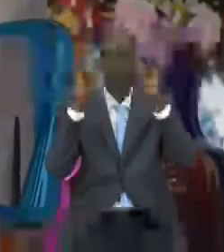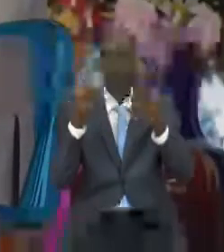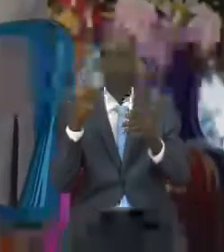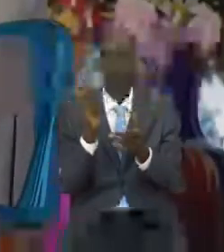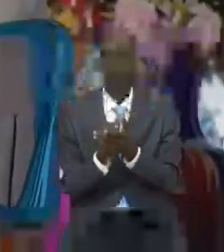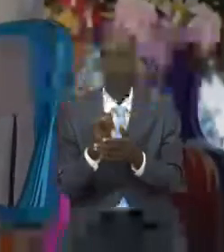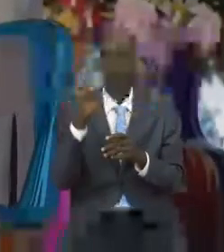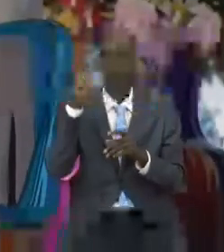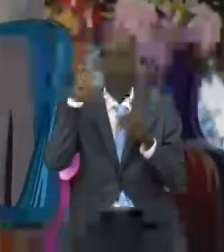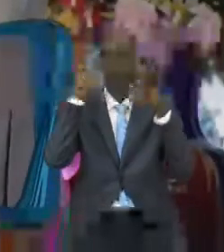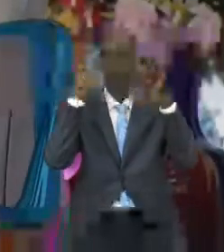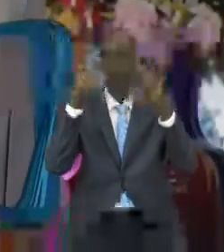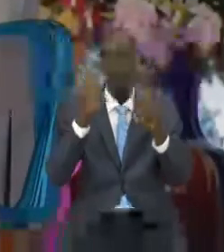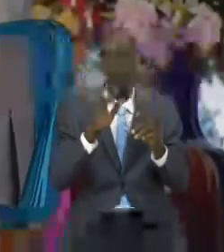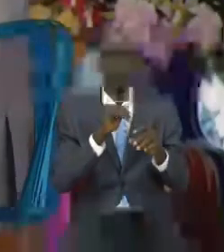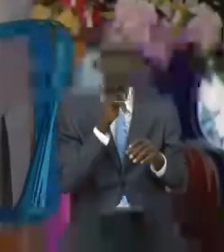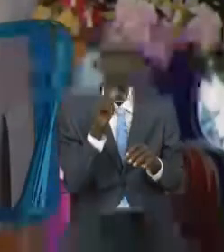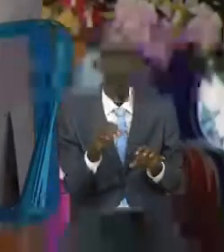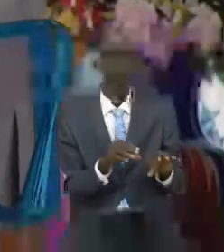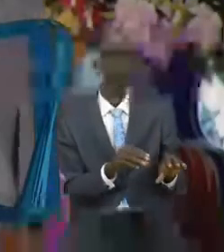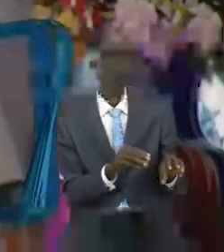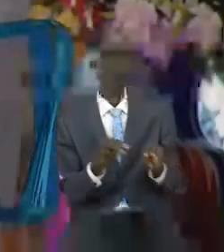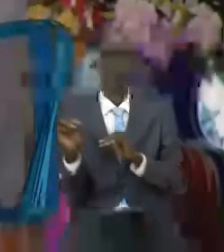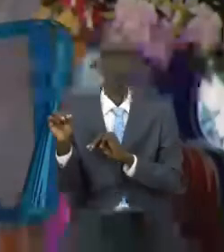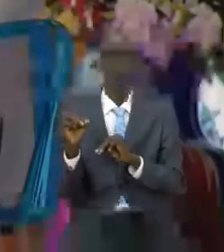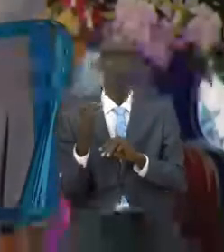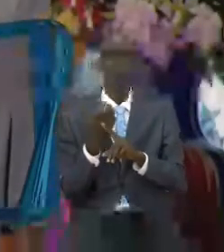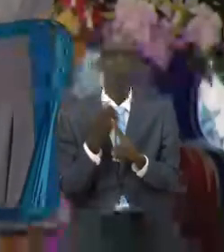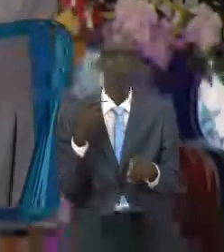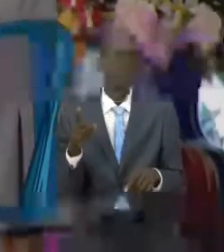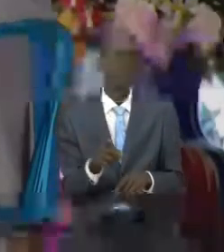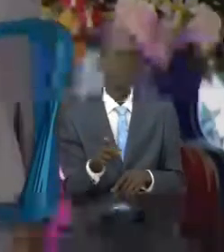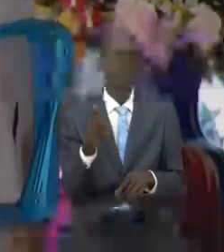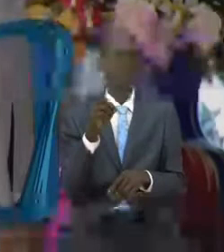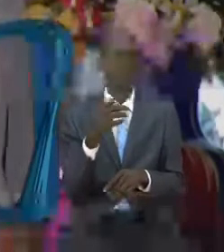should not depart from them. And then in